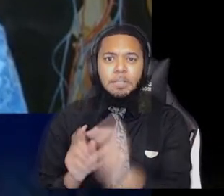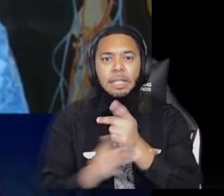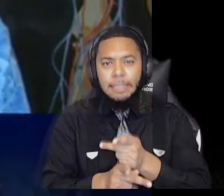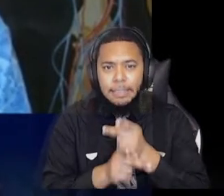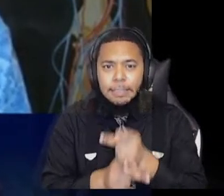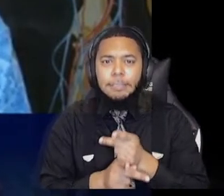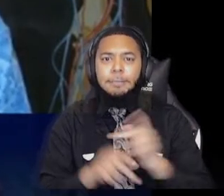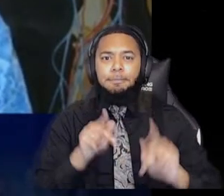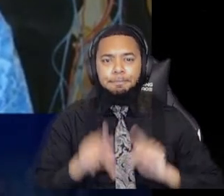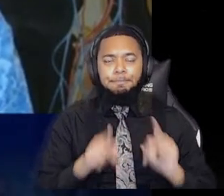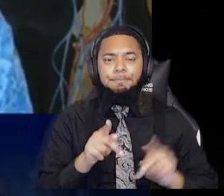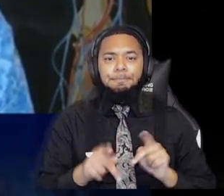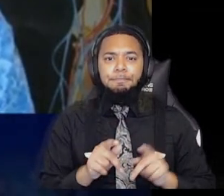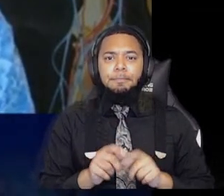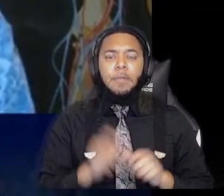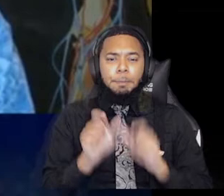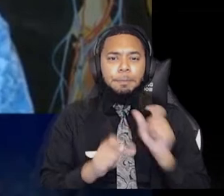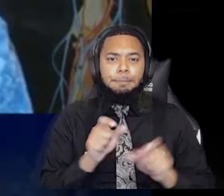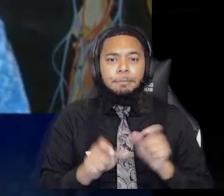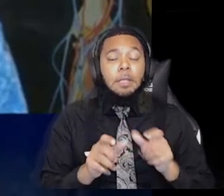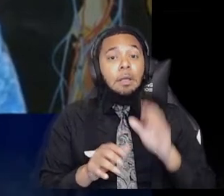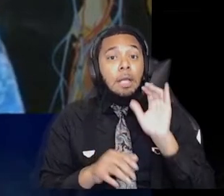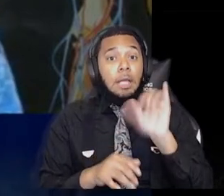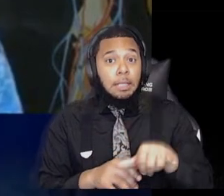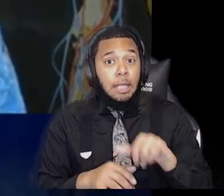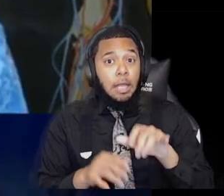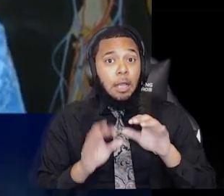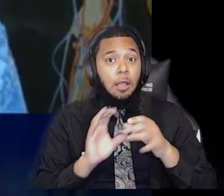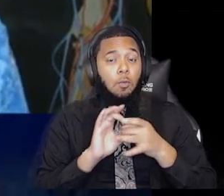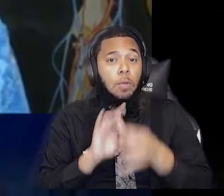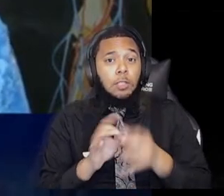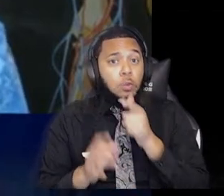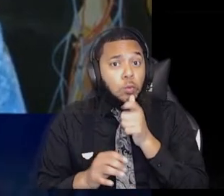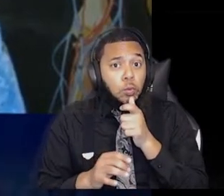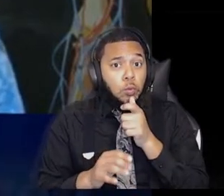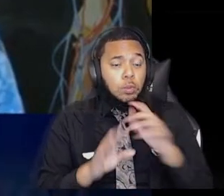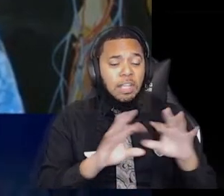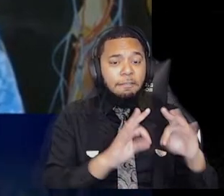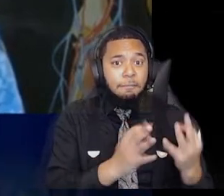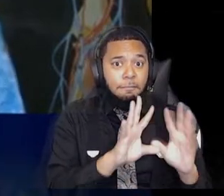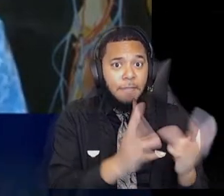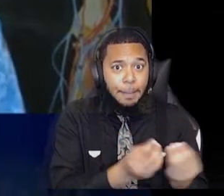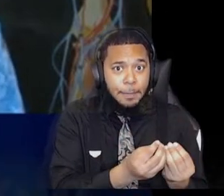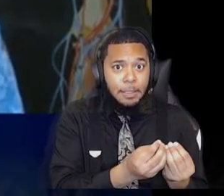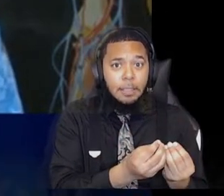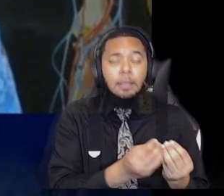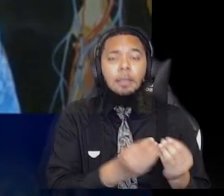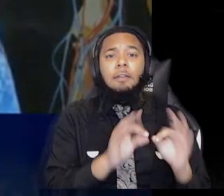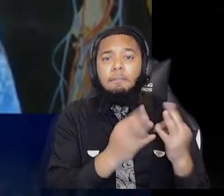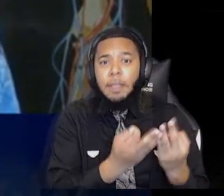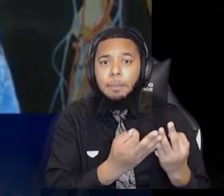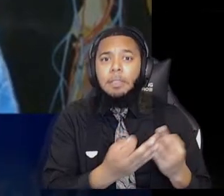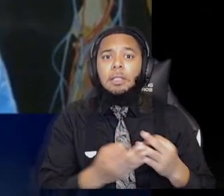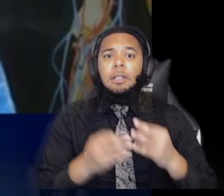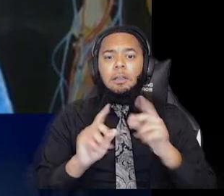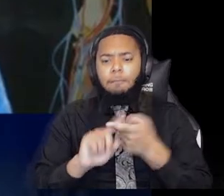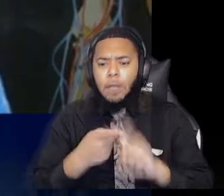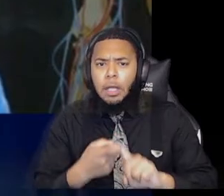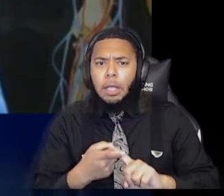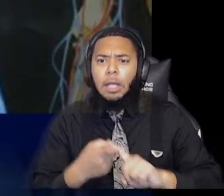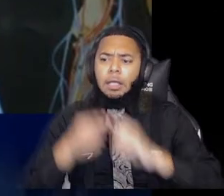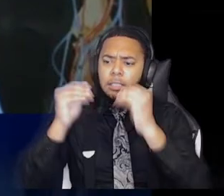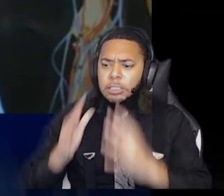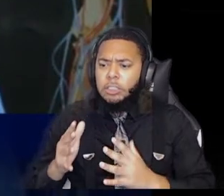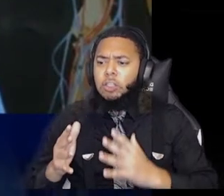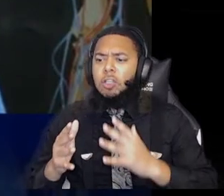you. And that's going to be in regard to your family, to your friends, to your teachers, just in people that you come in